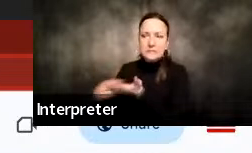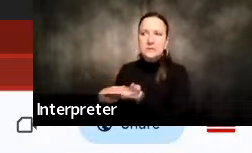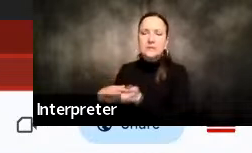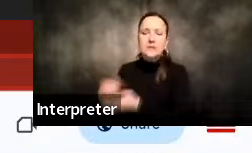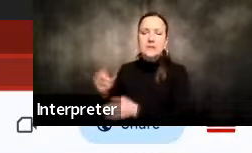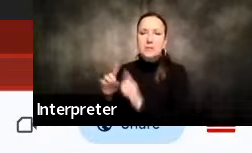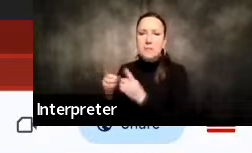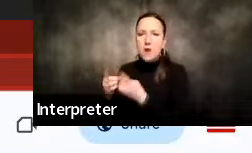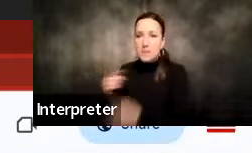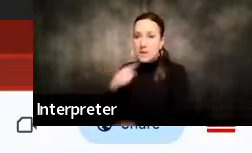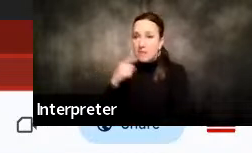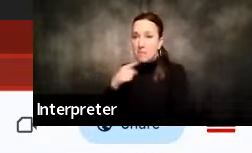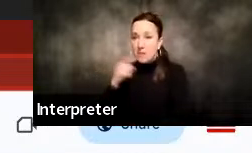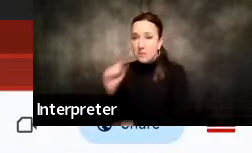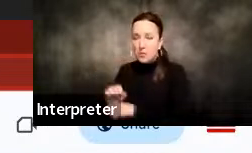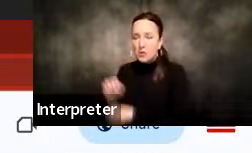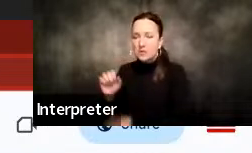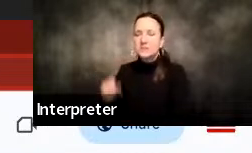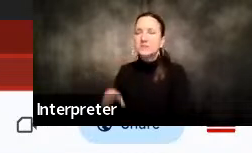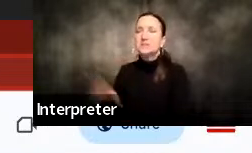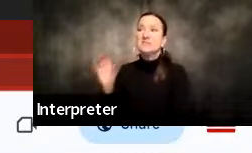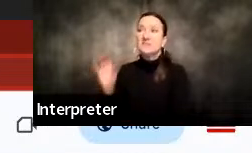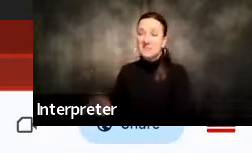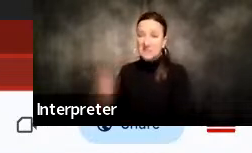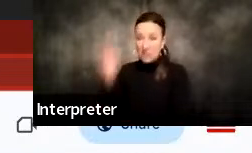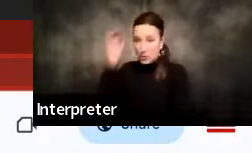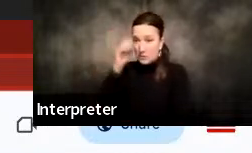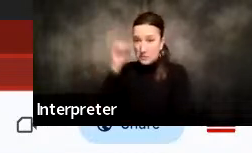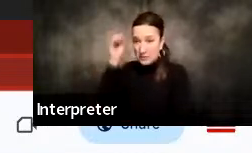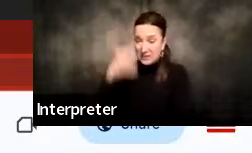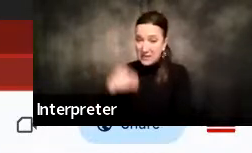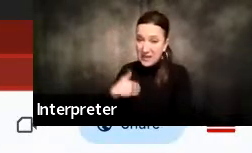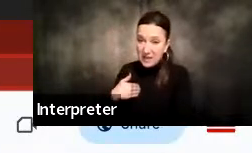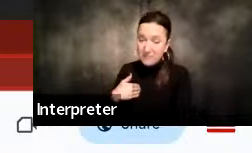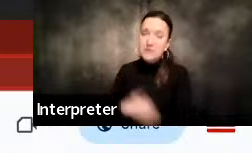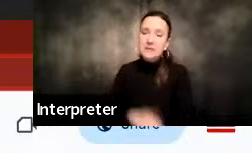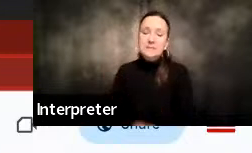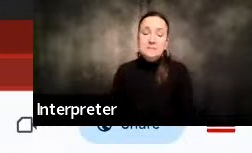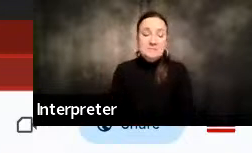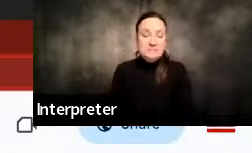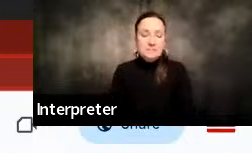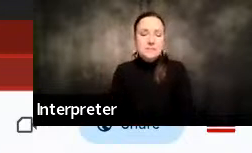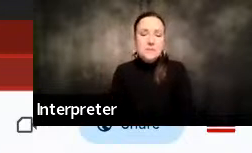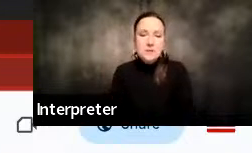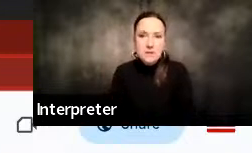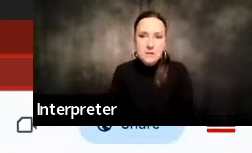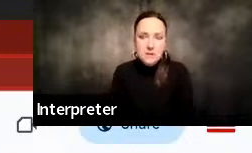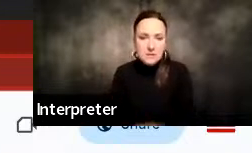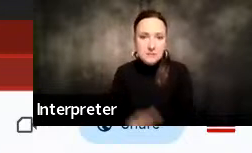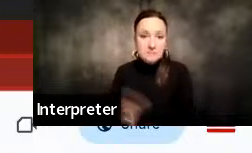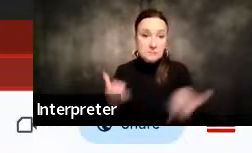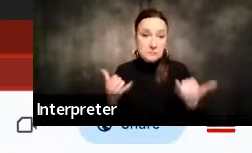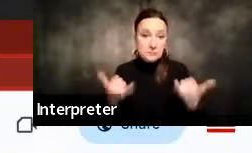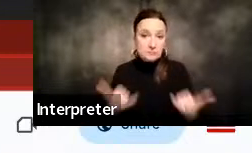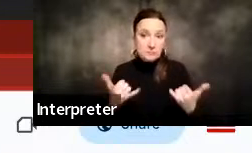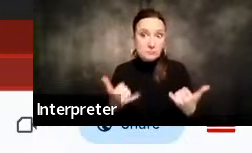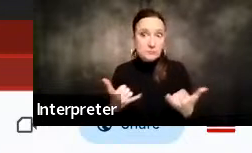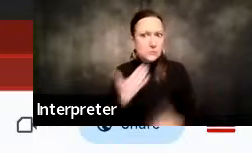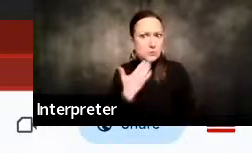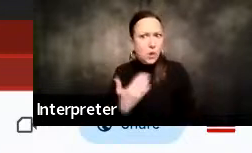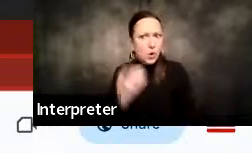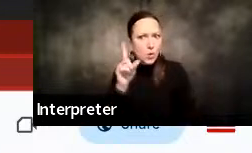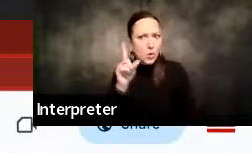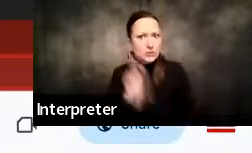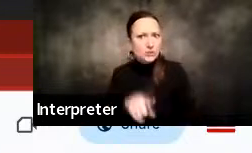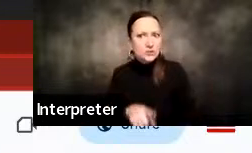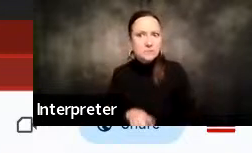does the council member have anything directly to say about this issue in general? As of right now, that is a great question, and